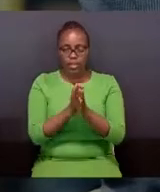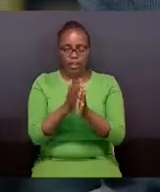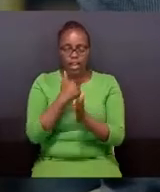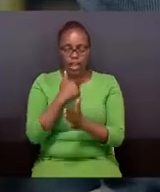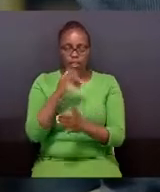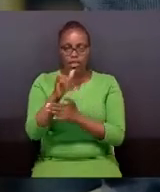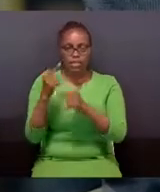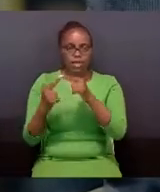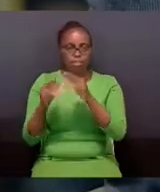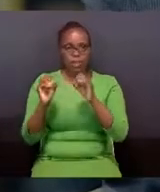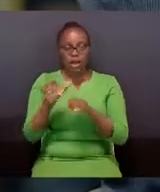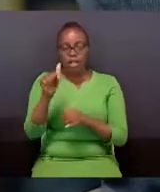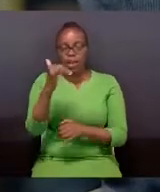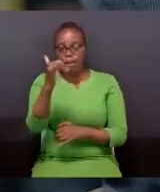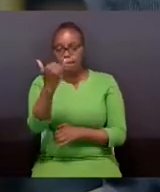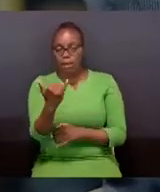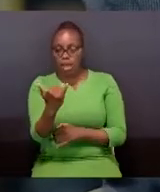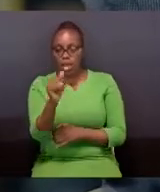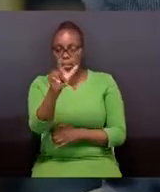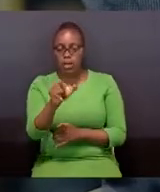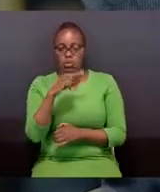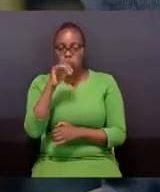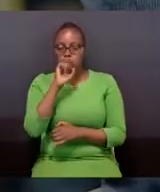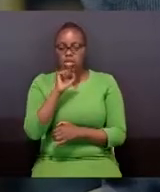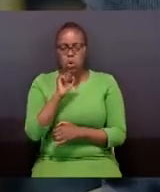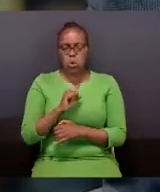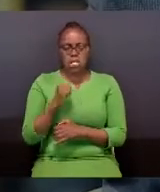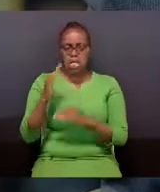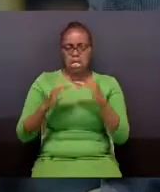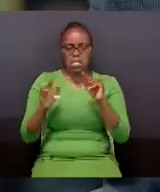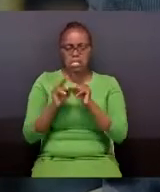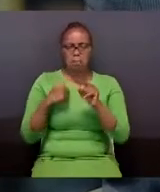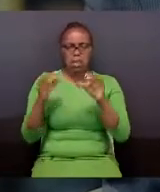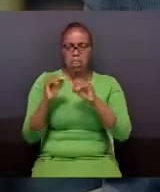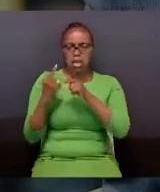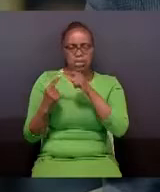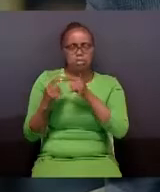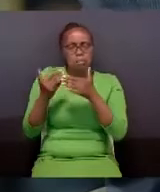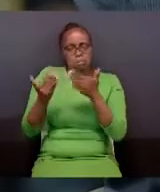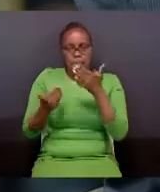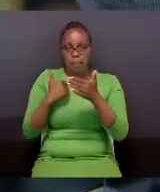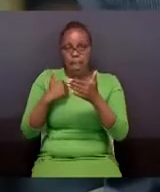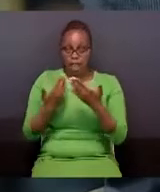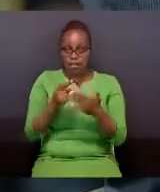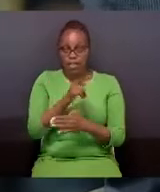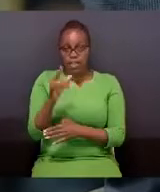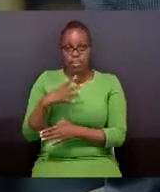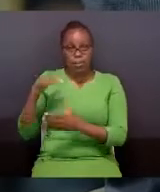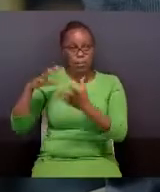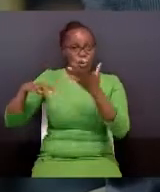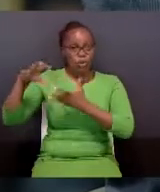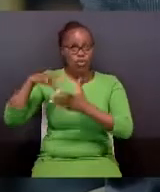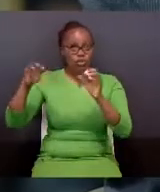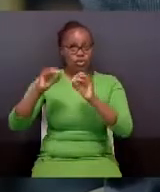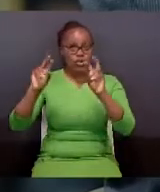that experience. Somebody younger, much younger than me, may have experience. So let people not get confused with